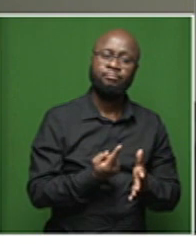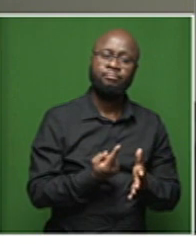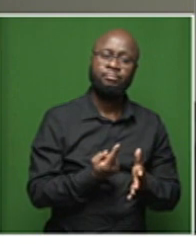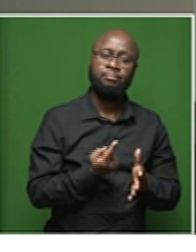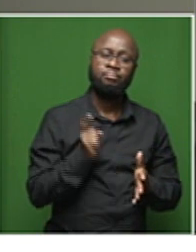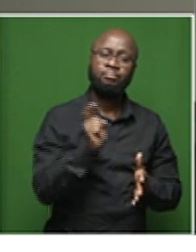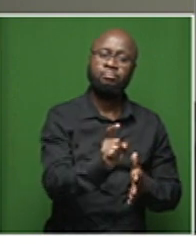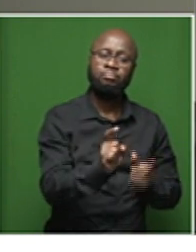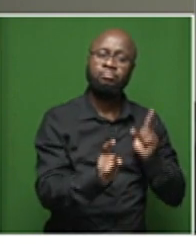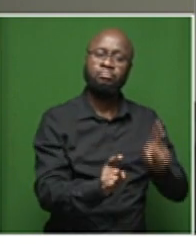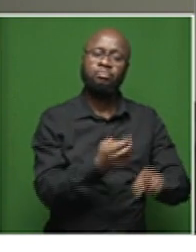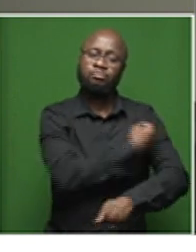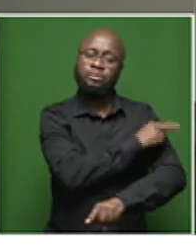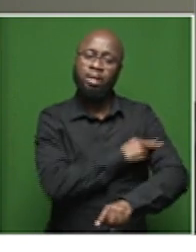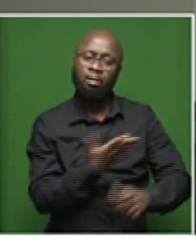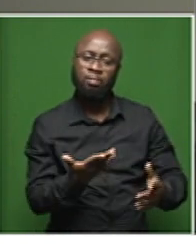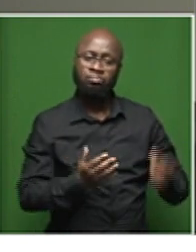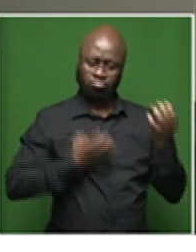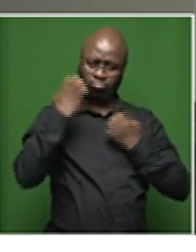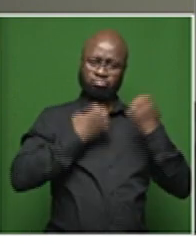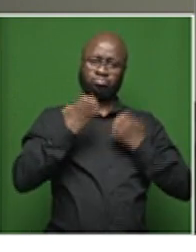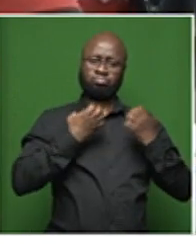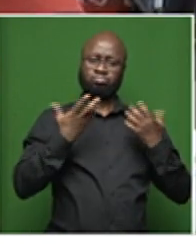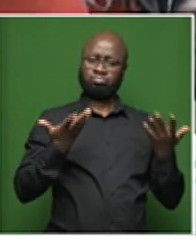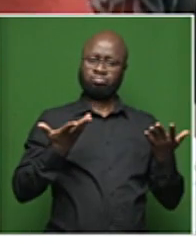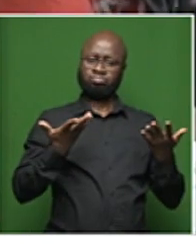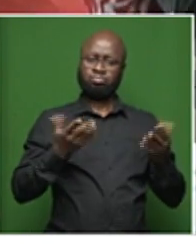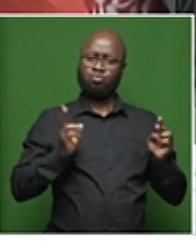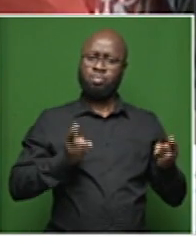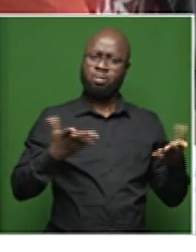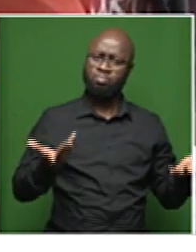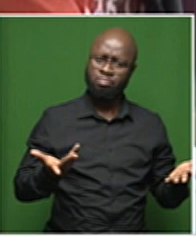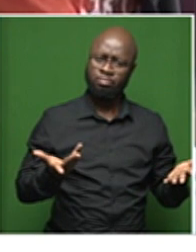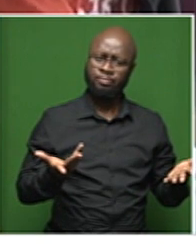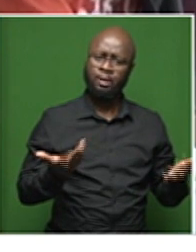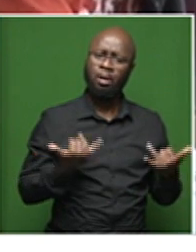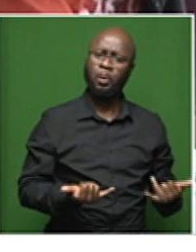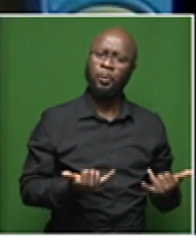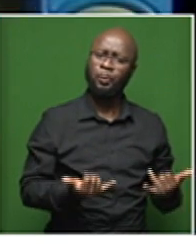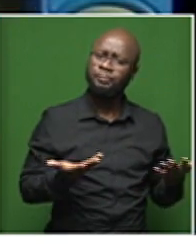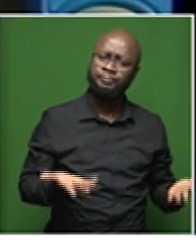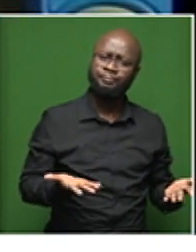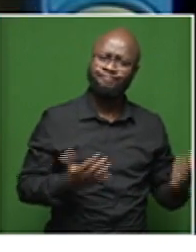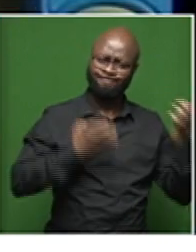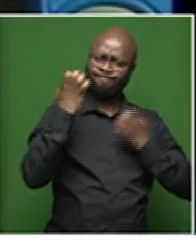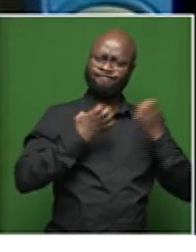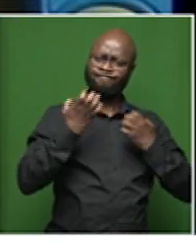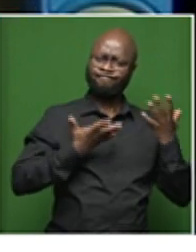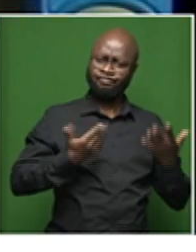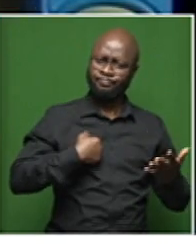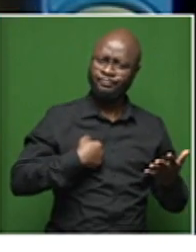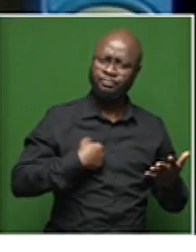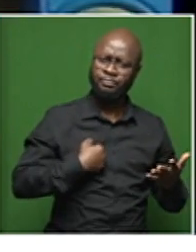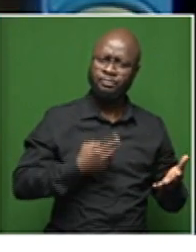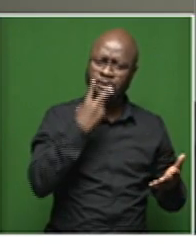on my regular checkup. Yes, and when I was being screened and stuff, they would see that